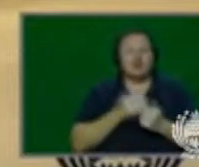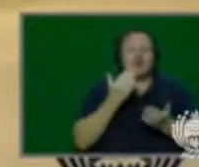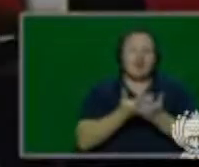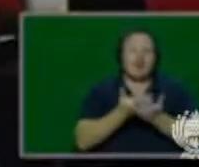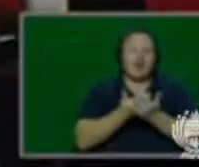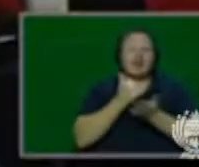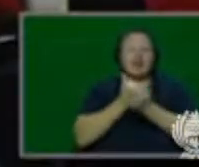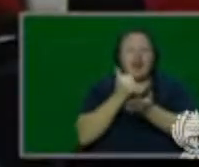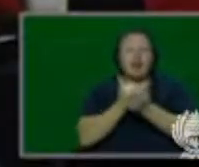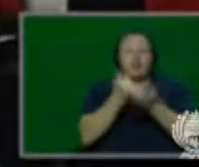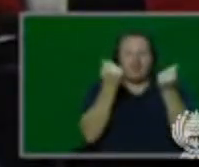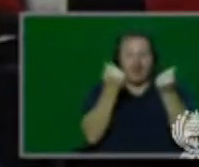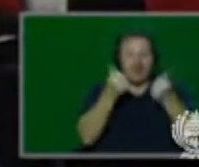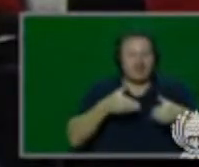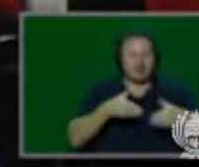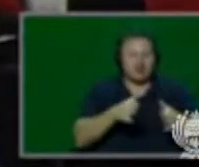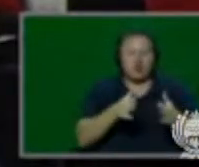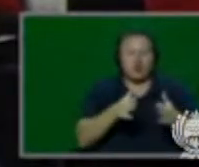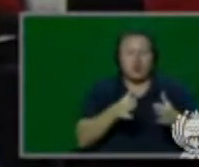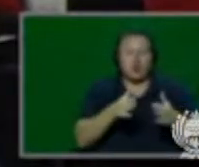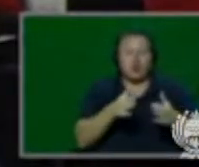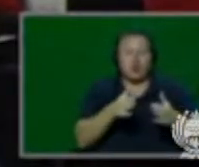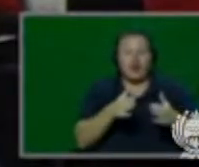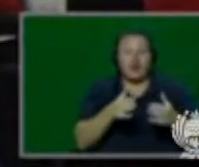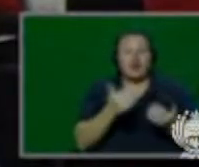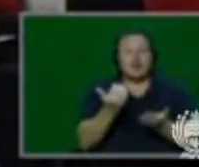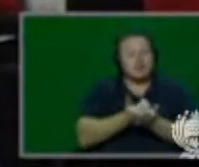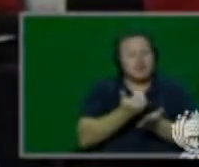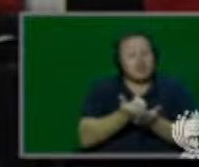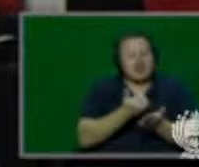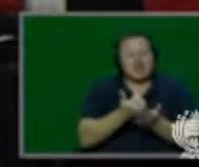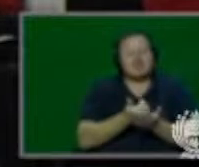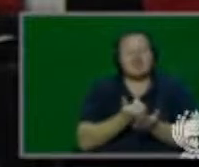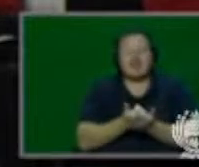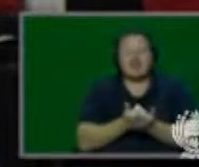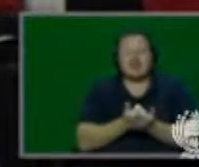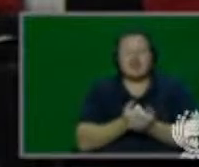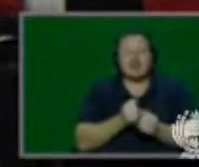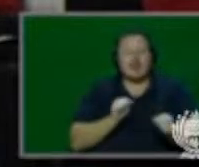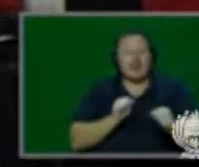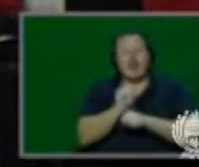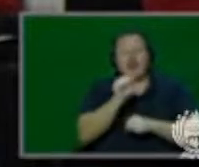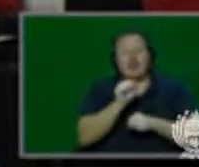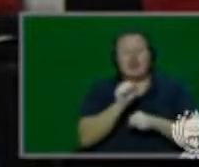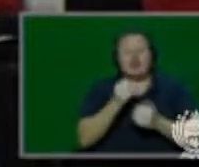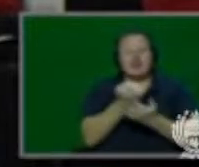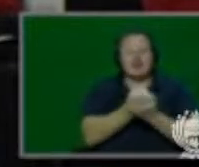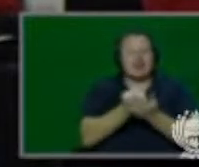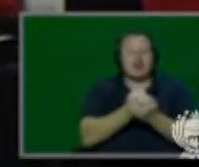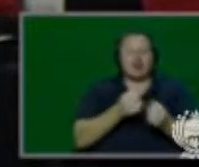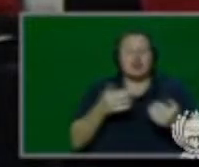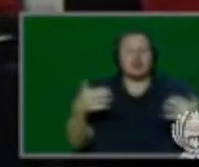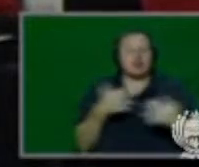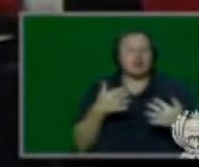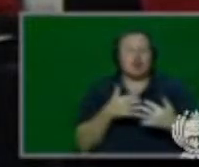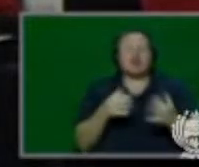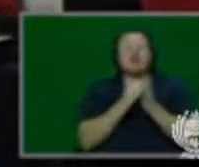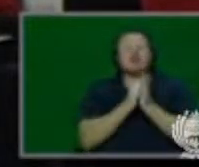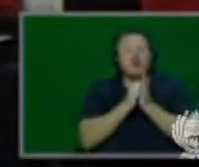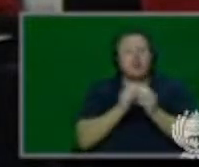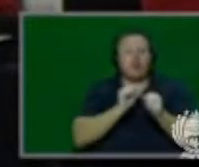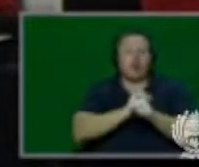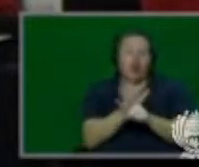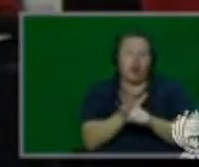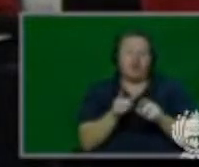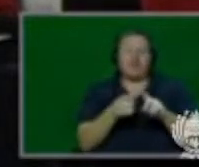buffers that we need as protection against future economic shocks. Shocks like the COVID-19 pandemic